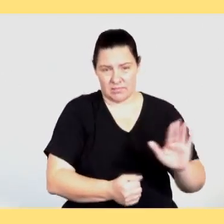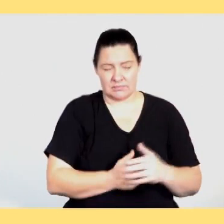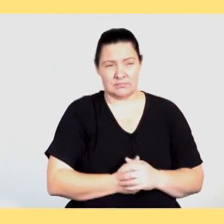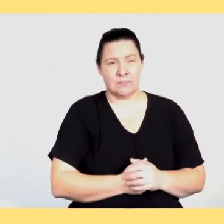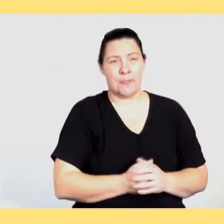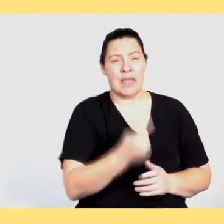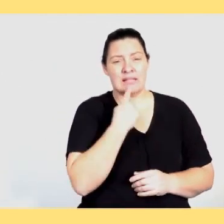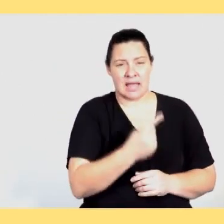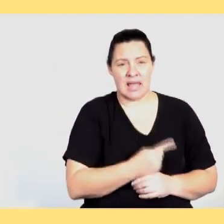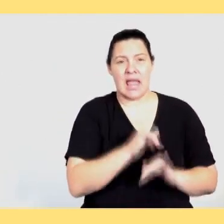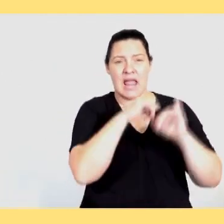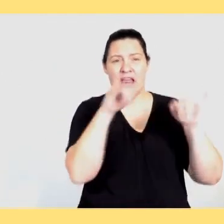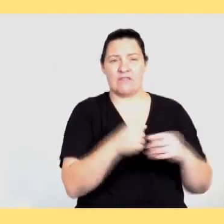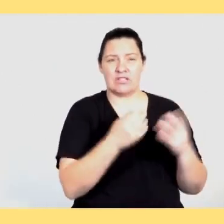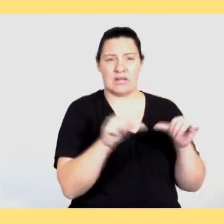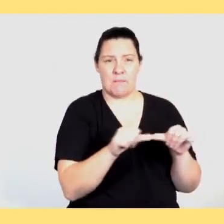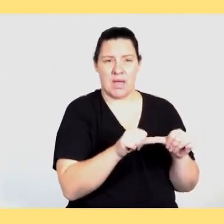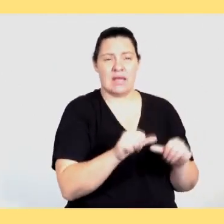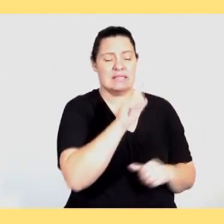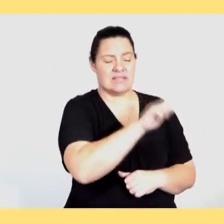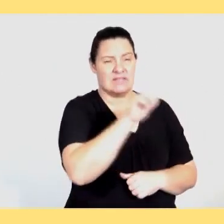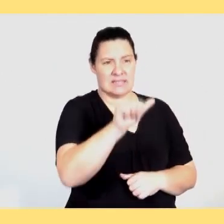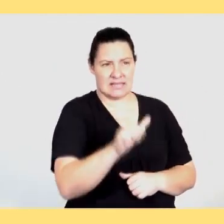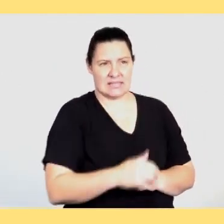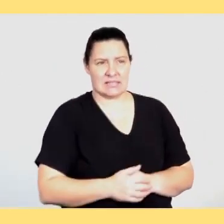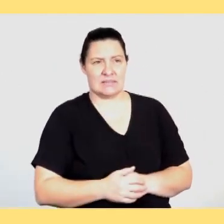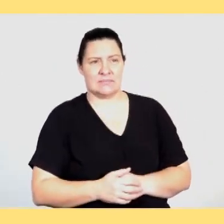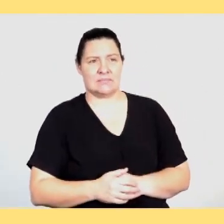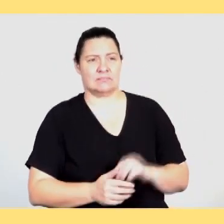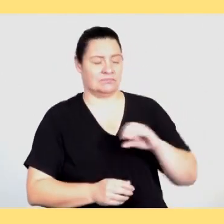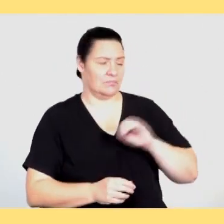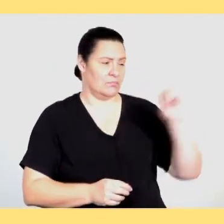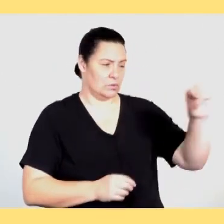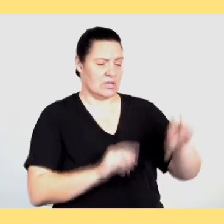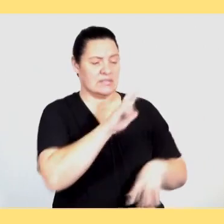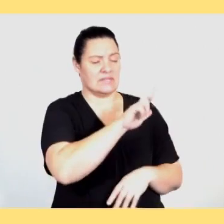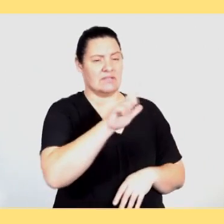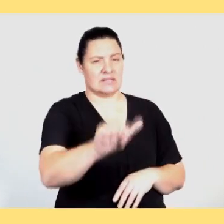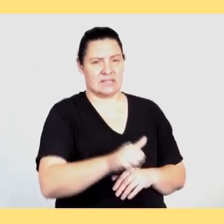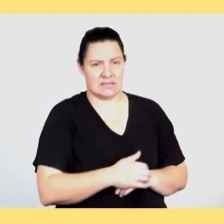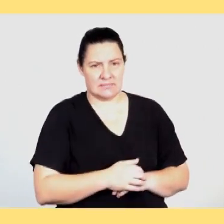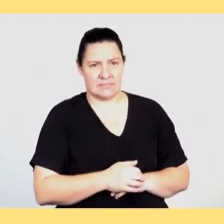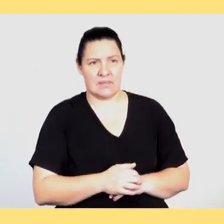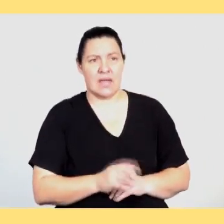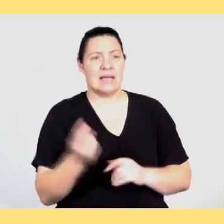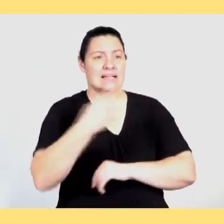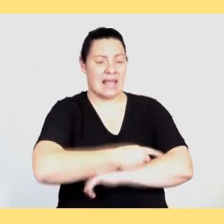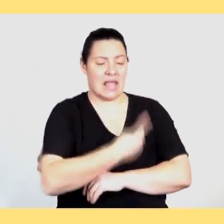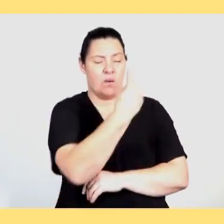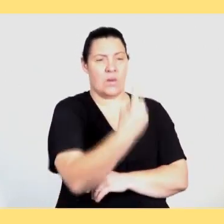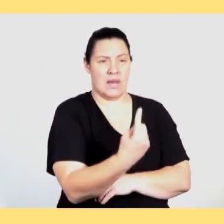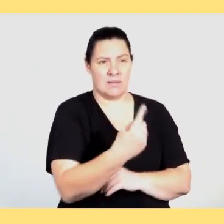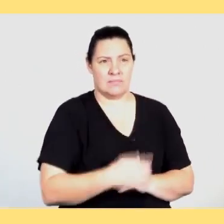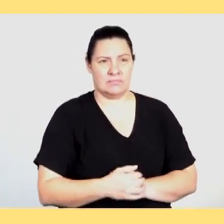start. It says invoice number 76. This is the first one. Invoice 76, and the day